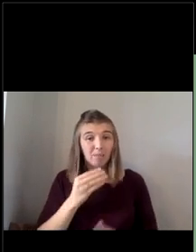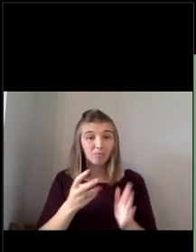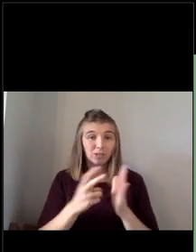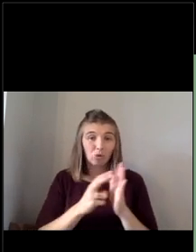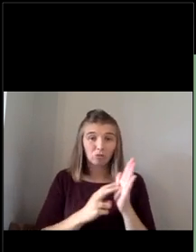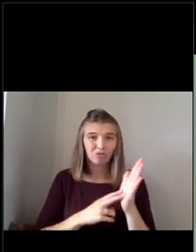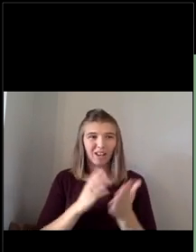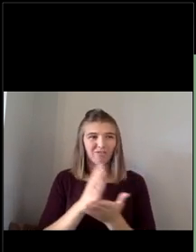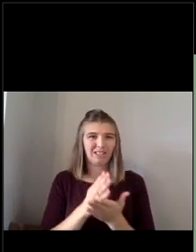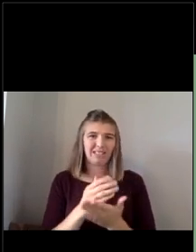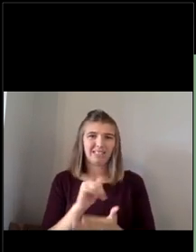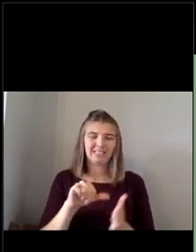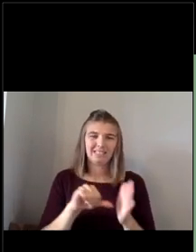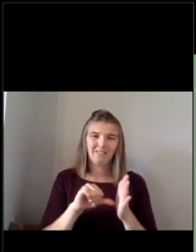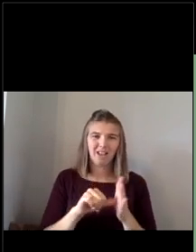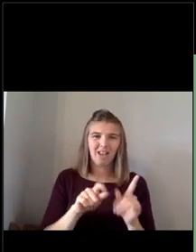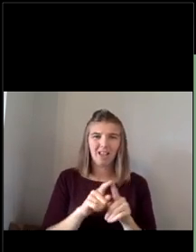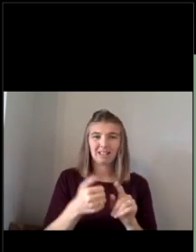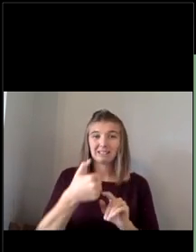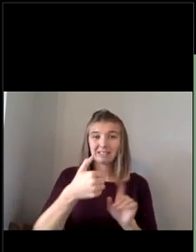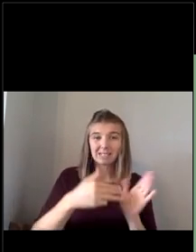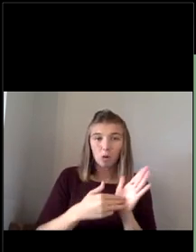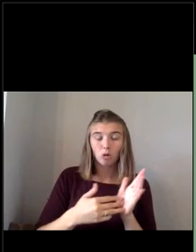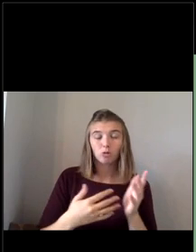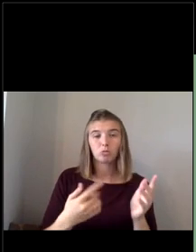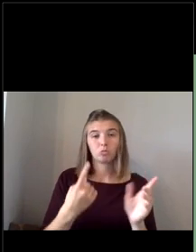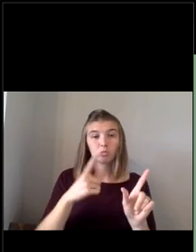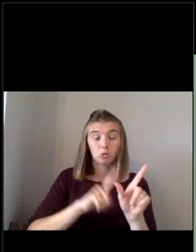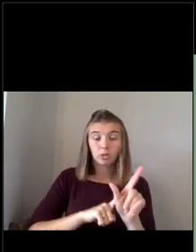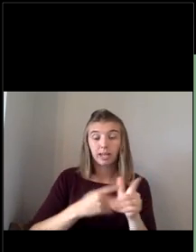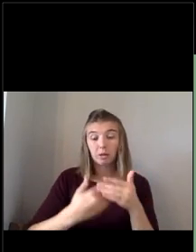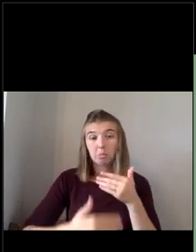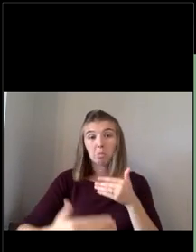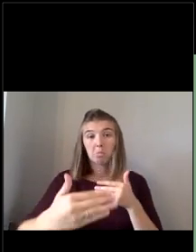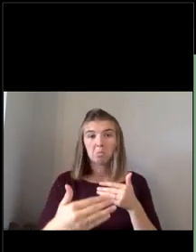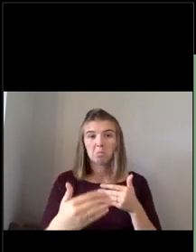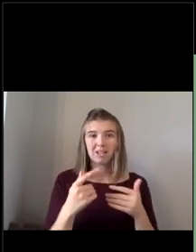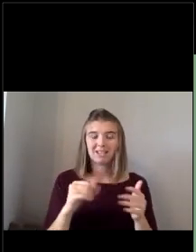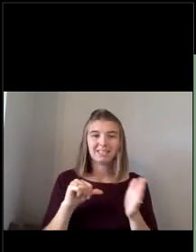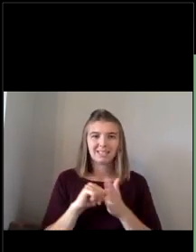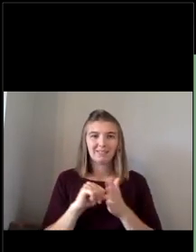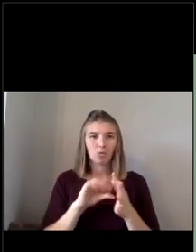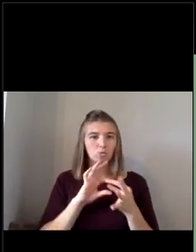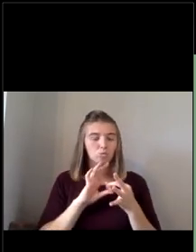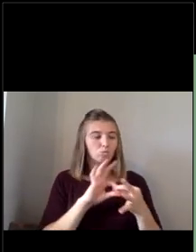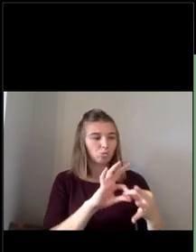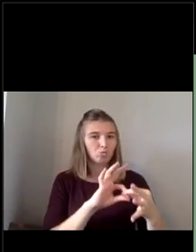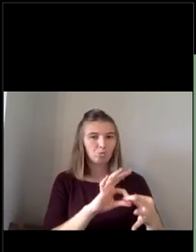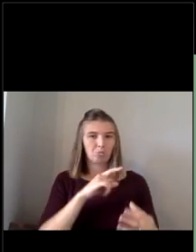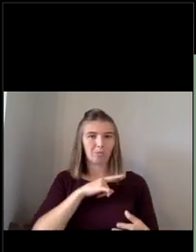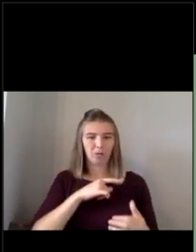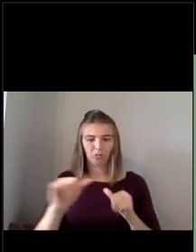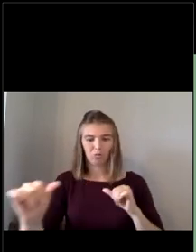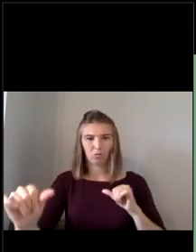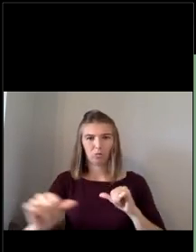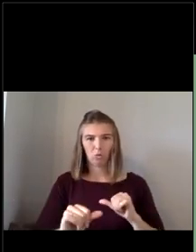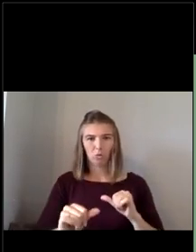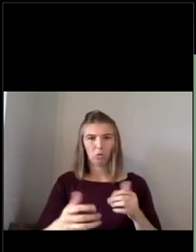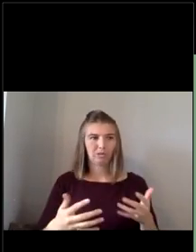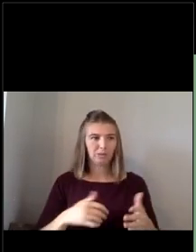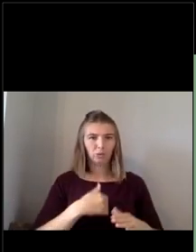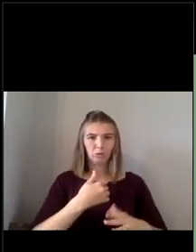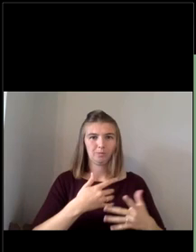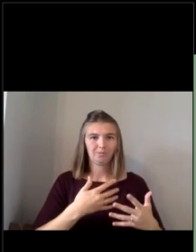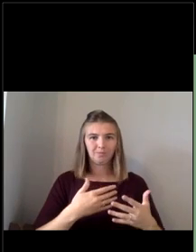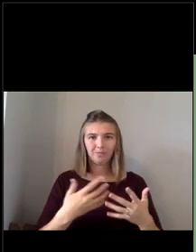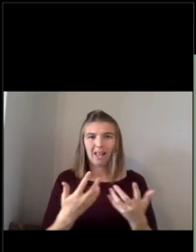networks that can support you in terms of not being isolated. Stage of your career, you know, early